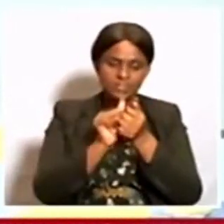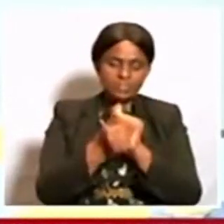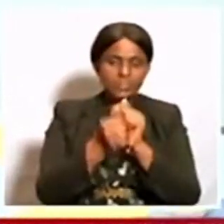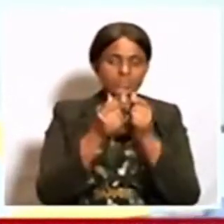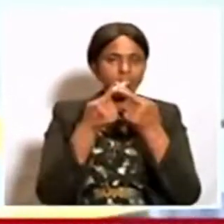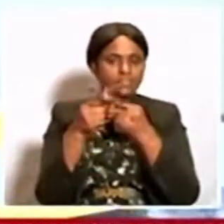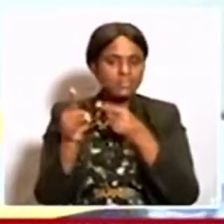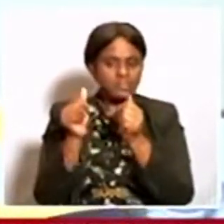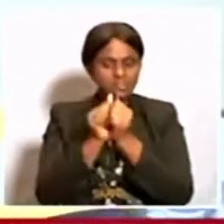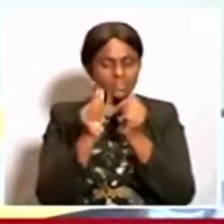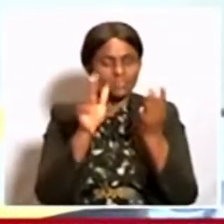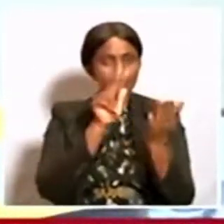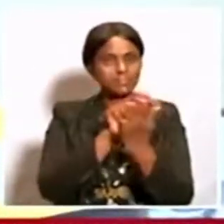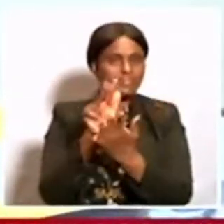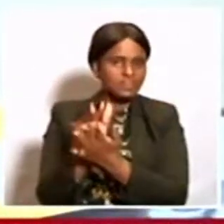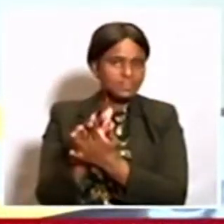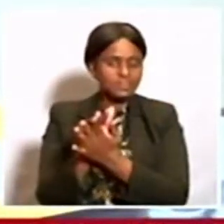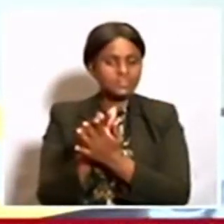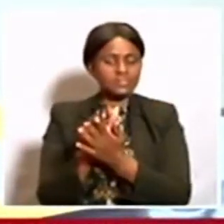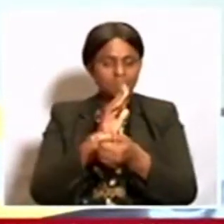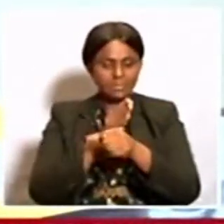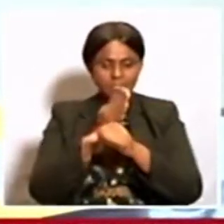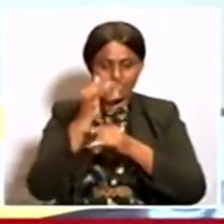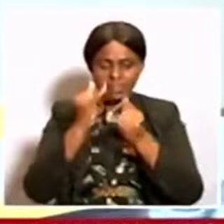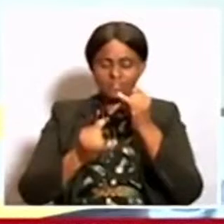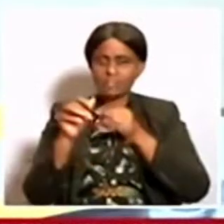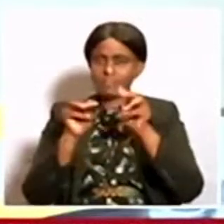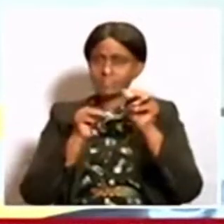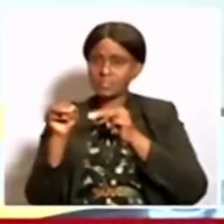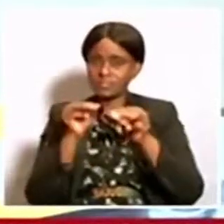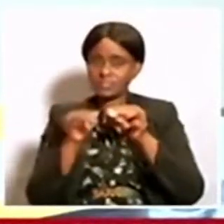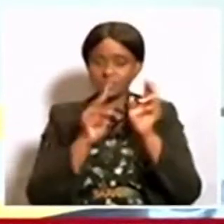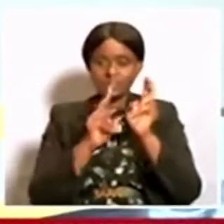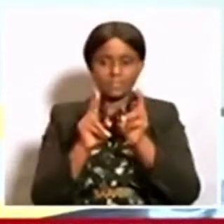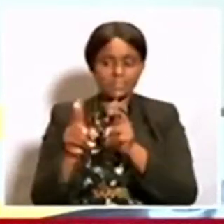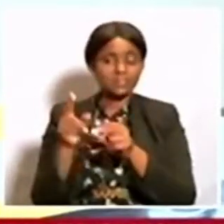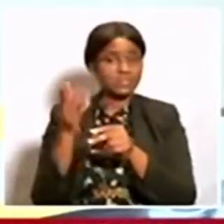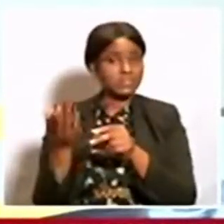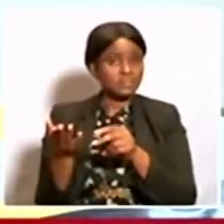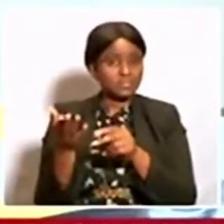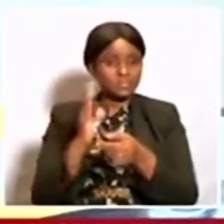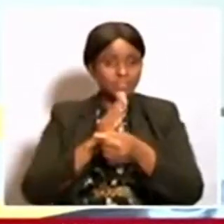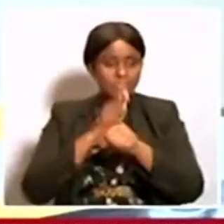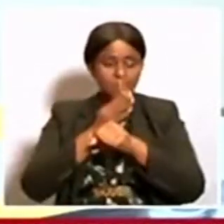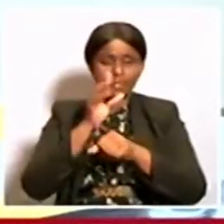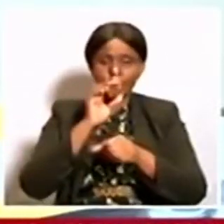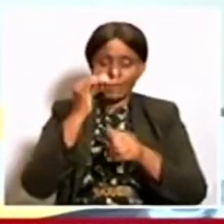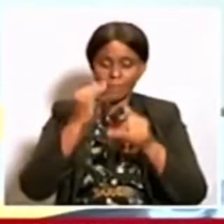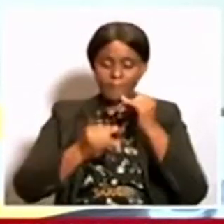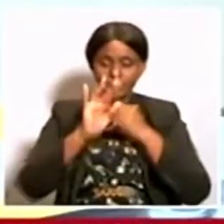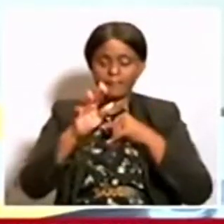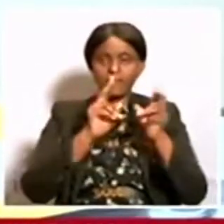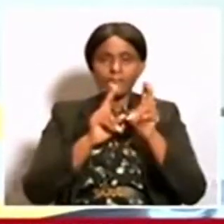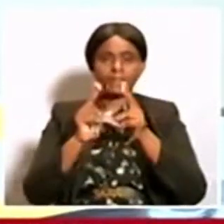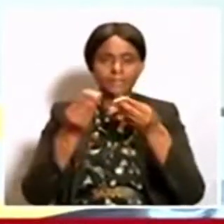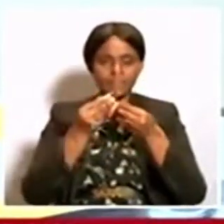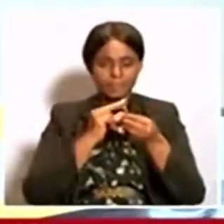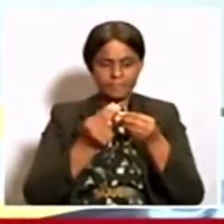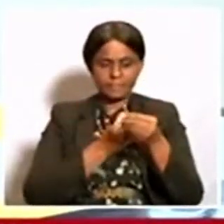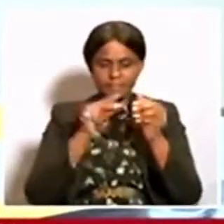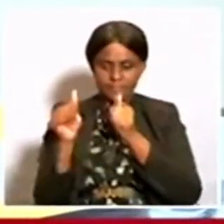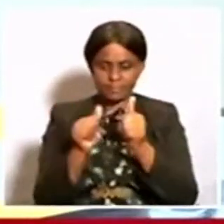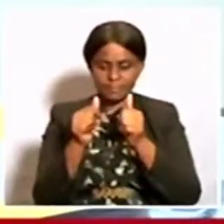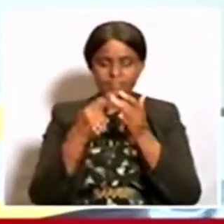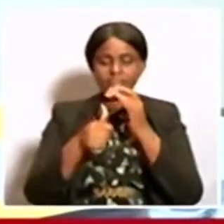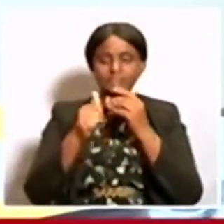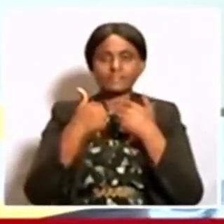variation without approval. Then you come to management response. After a response, you also give us the action that you have taken